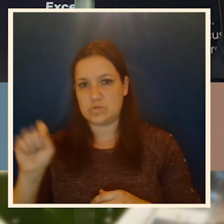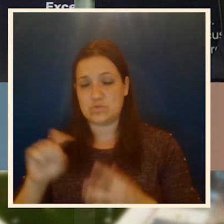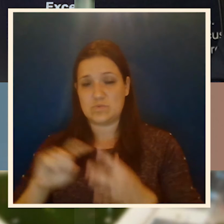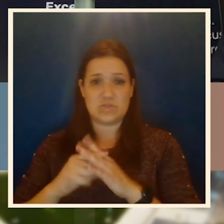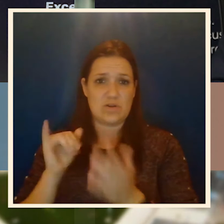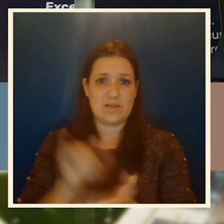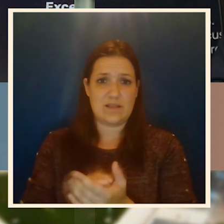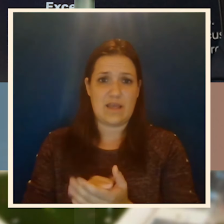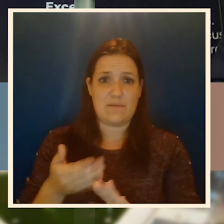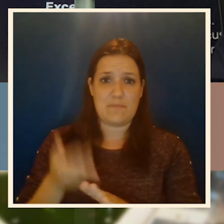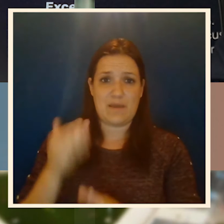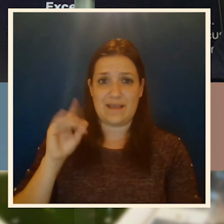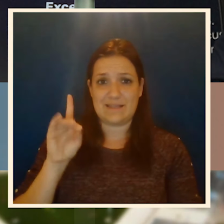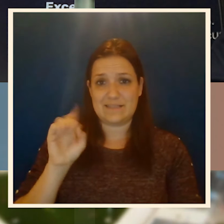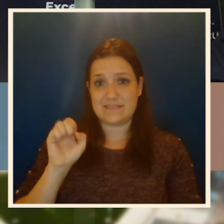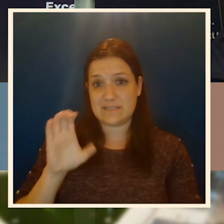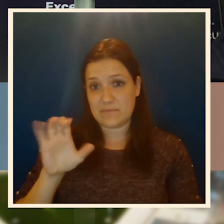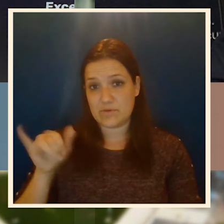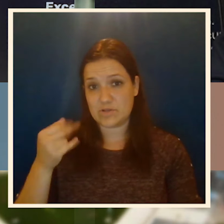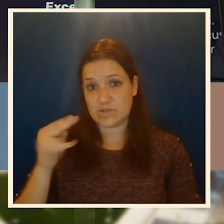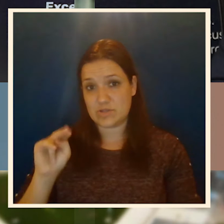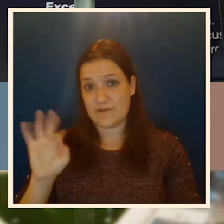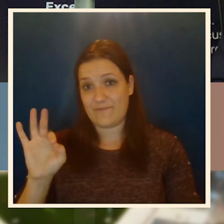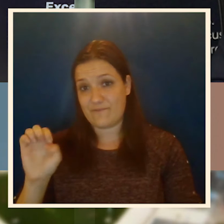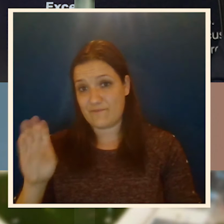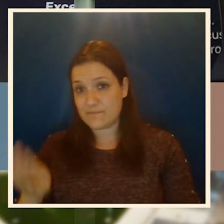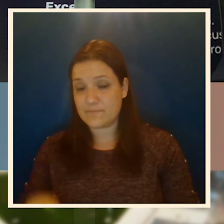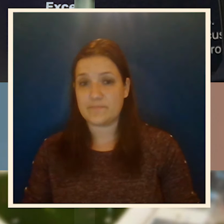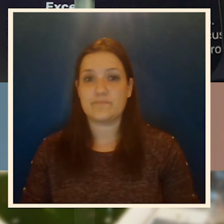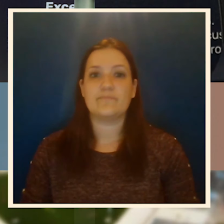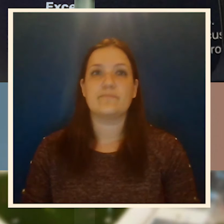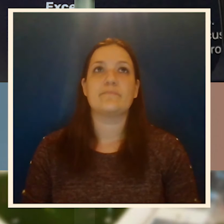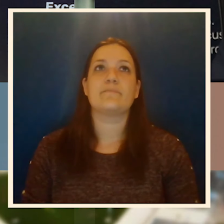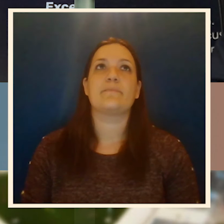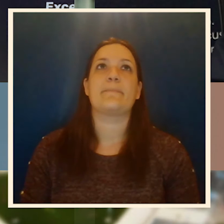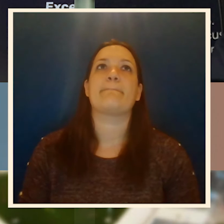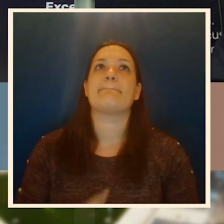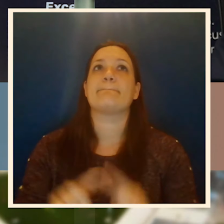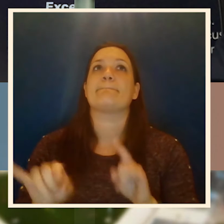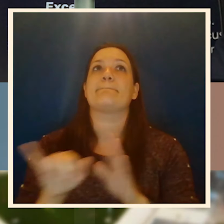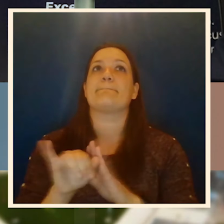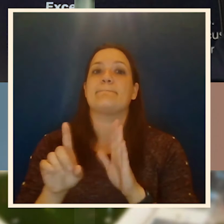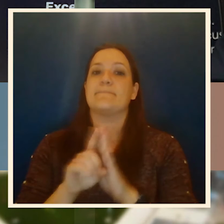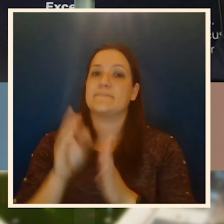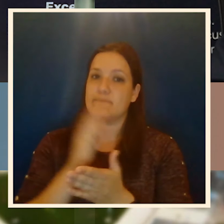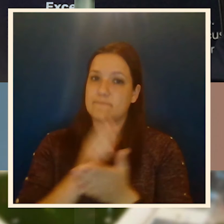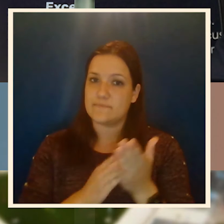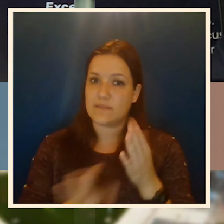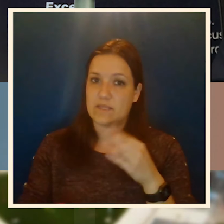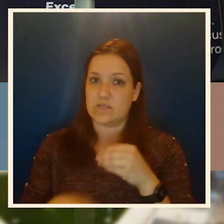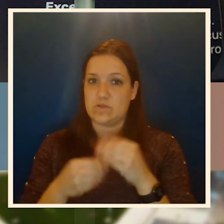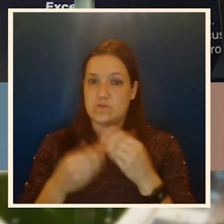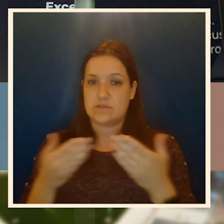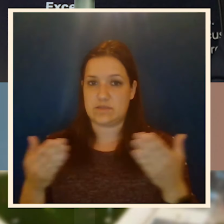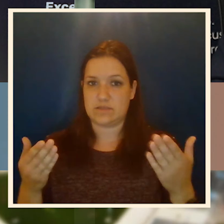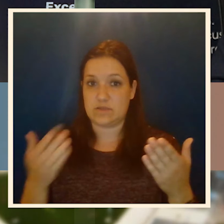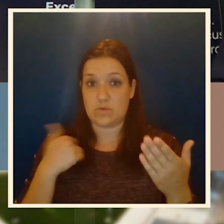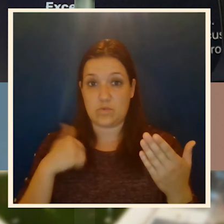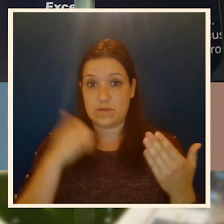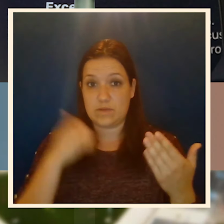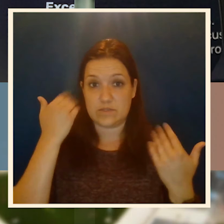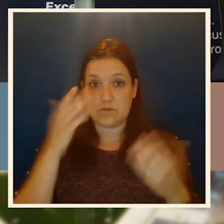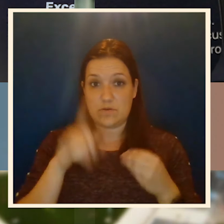started that back in December and January and February. But they did identify some additional things that we were unaware